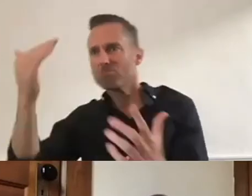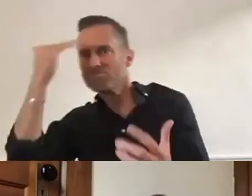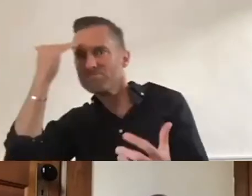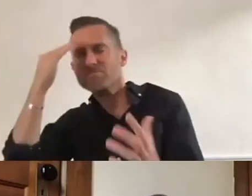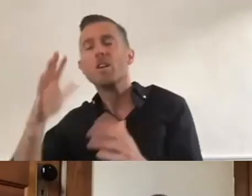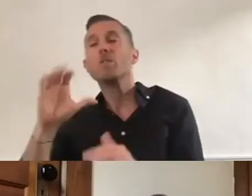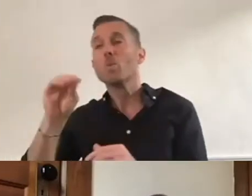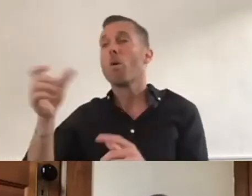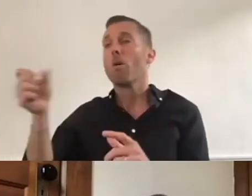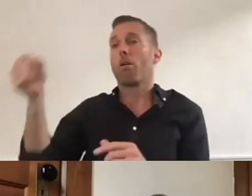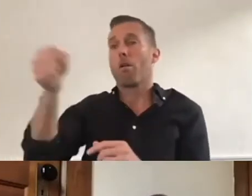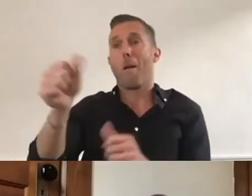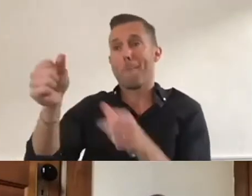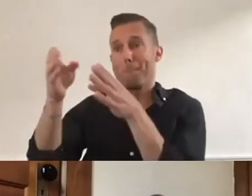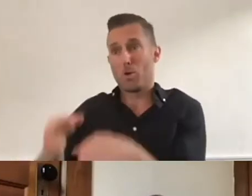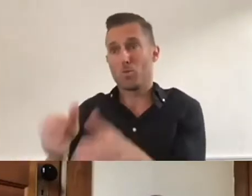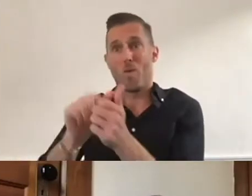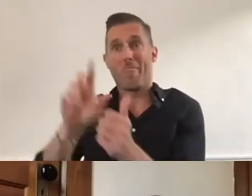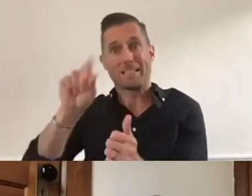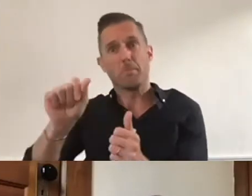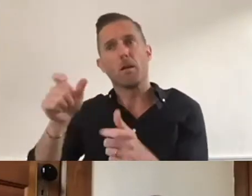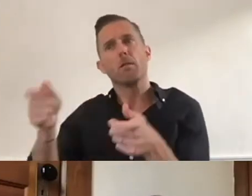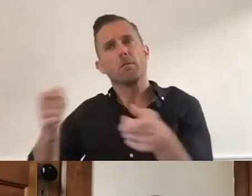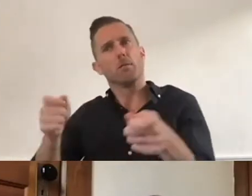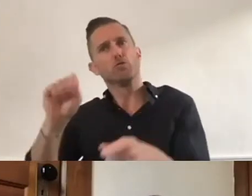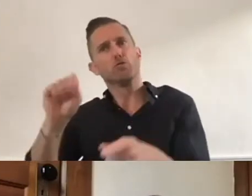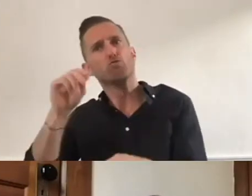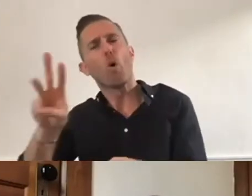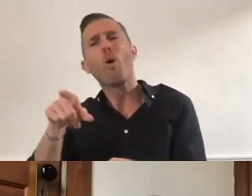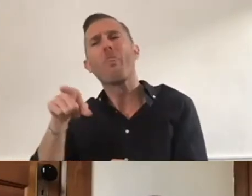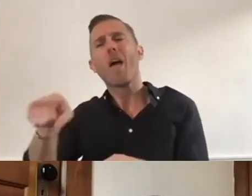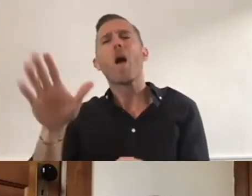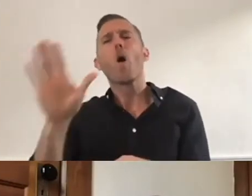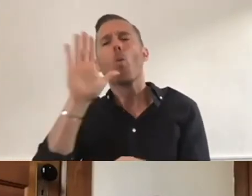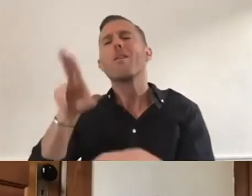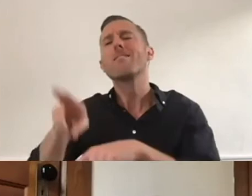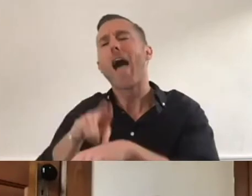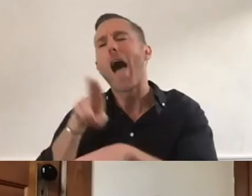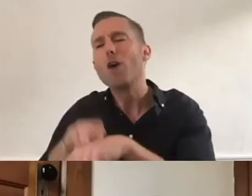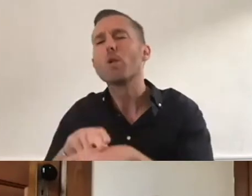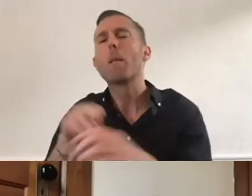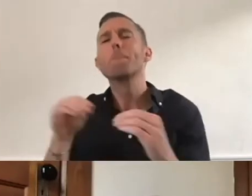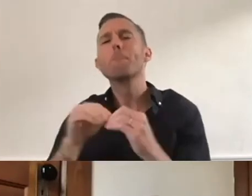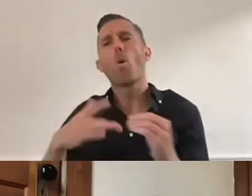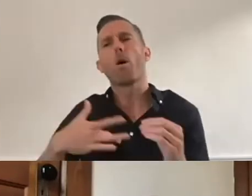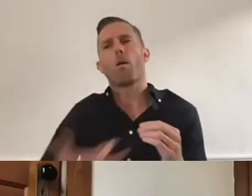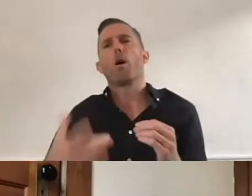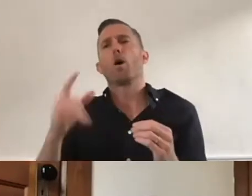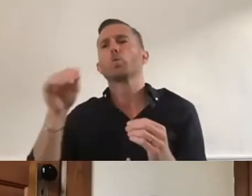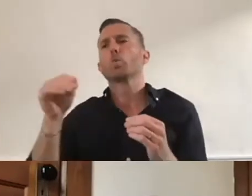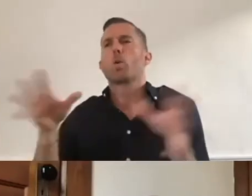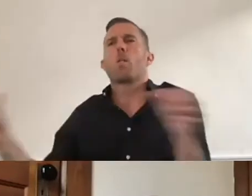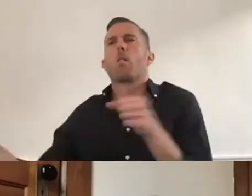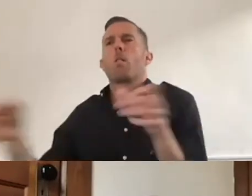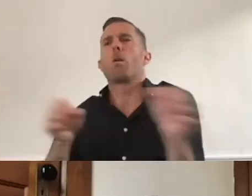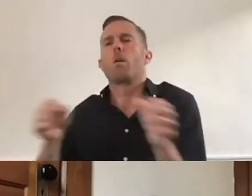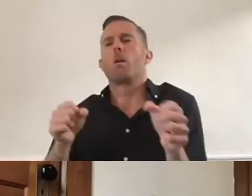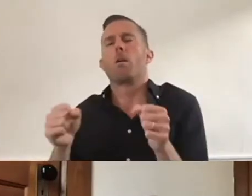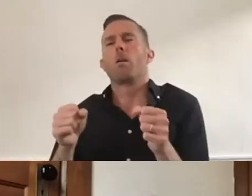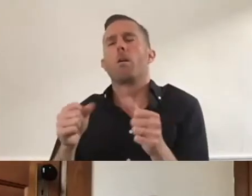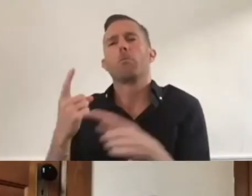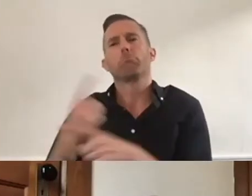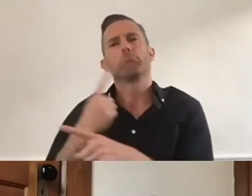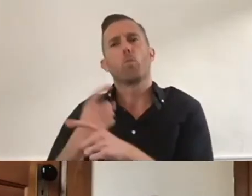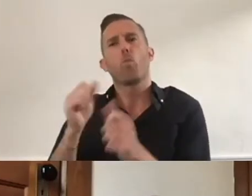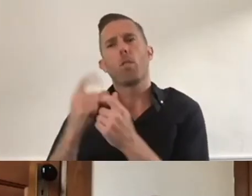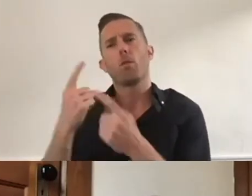or having a showrunner who is diverse, they will be more naturally inclined to then staff their shows accordingly. So that's why it's